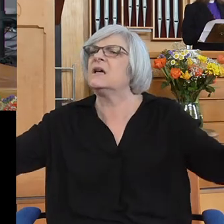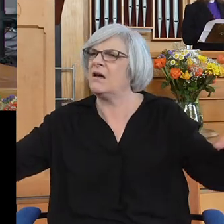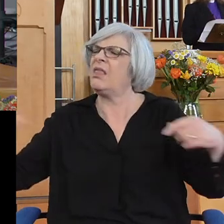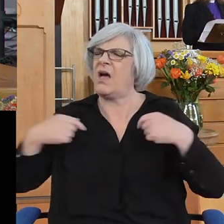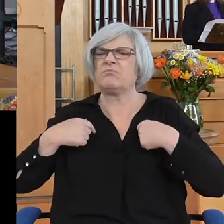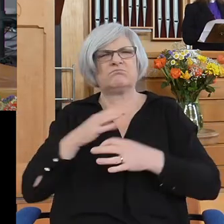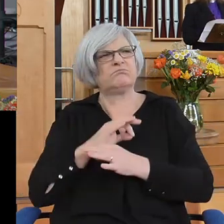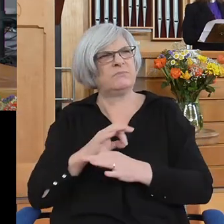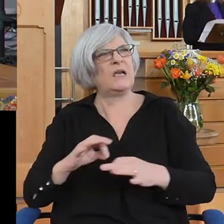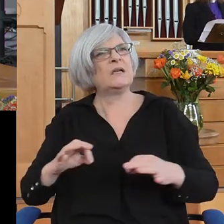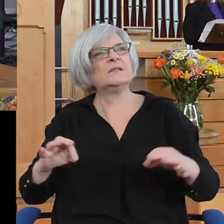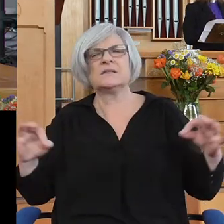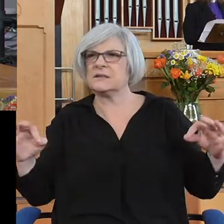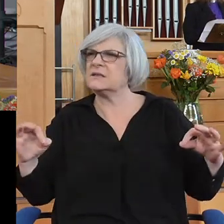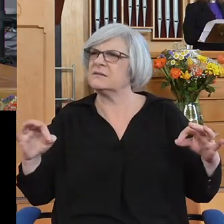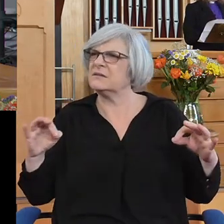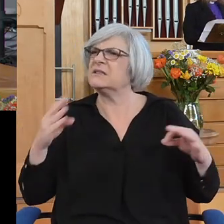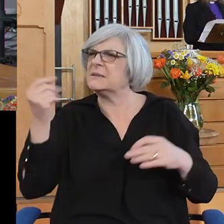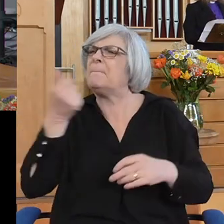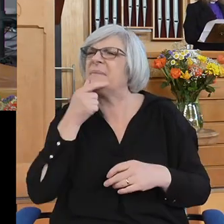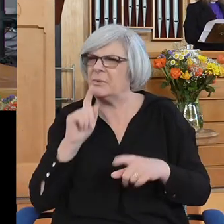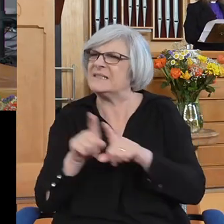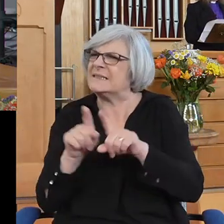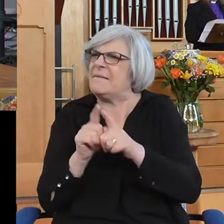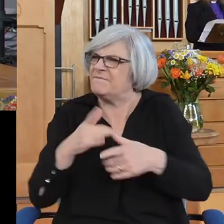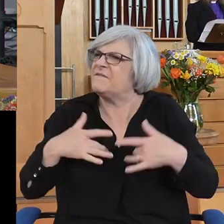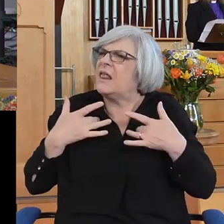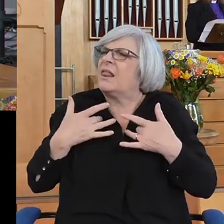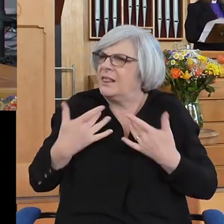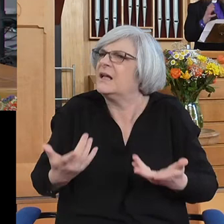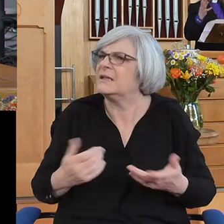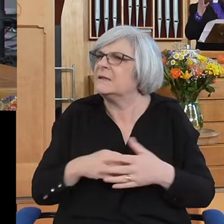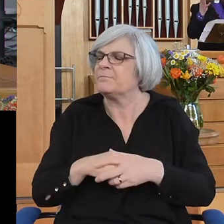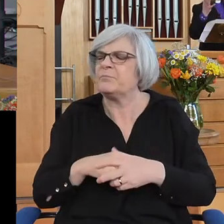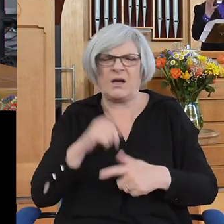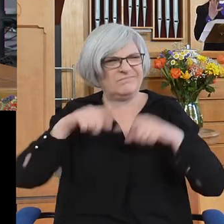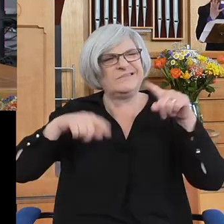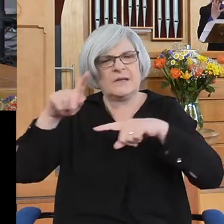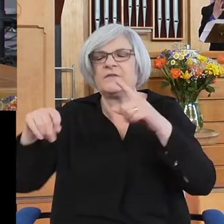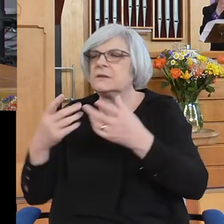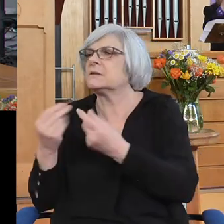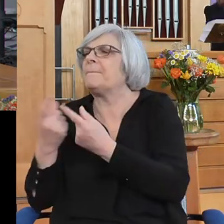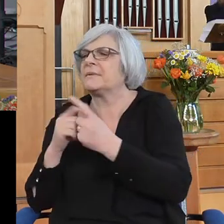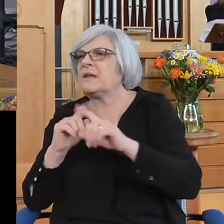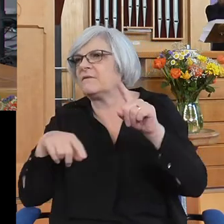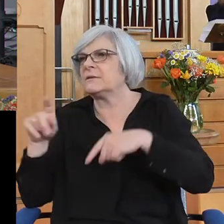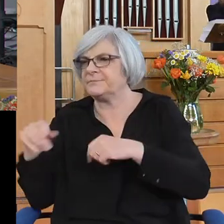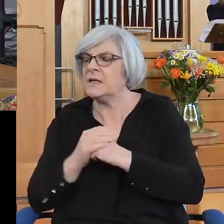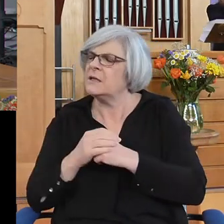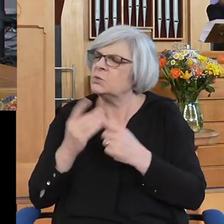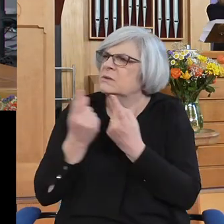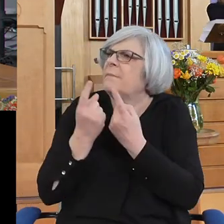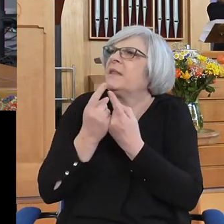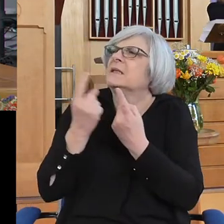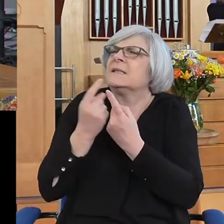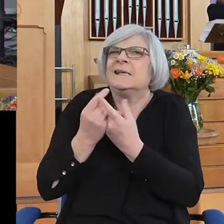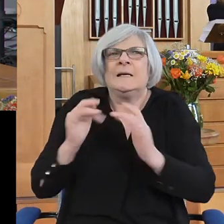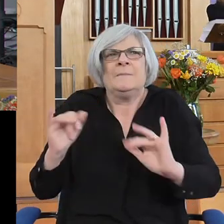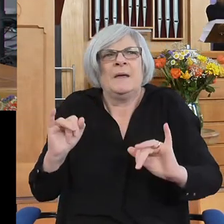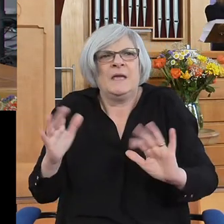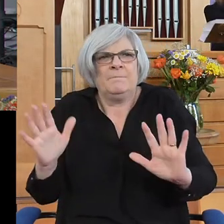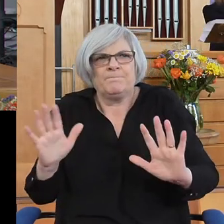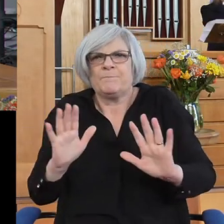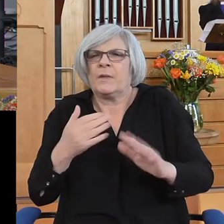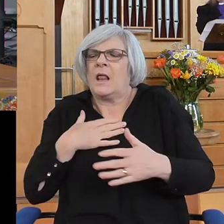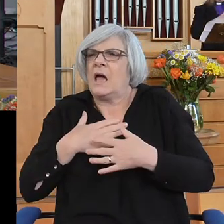peace to me. Is that the case for other people? I think we all have different things. So certain things are just maybe an